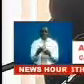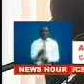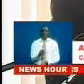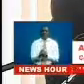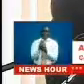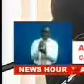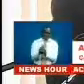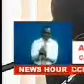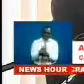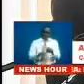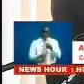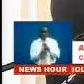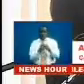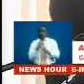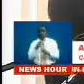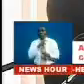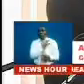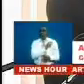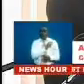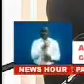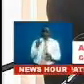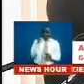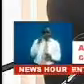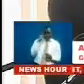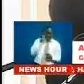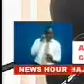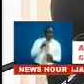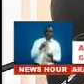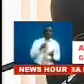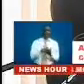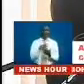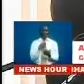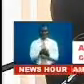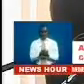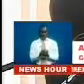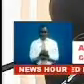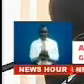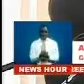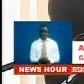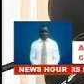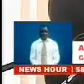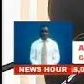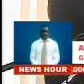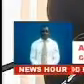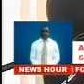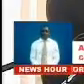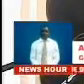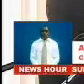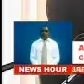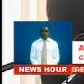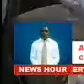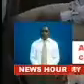assistance to the police in their gathering of evidence and presentation of the evidence to a court of competent jurisdiction where